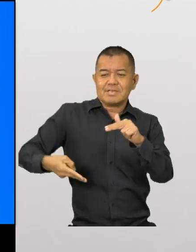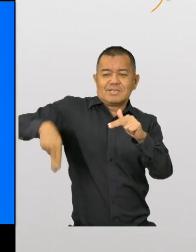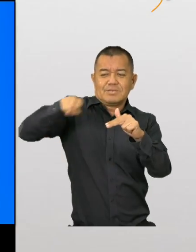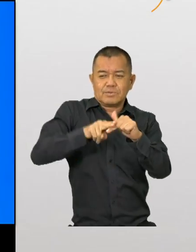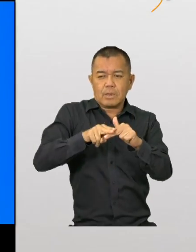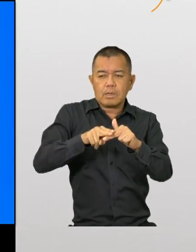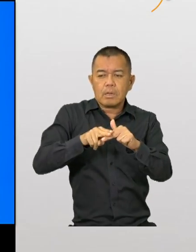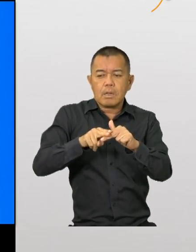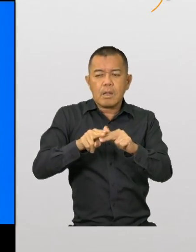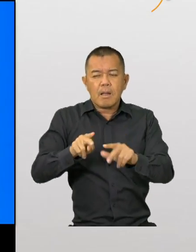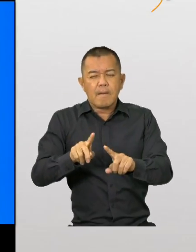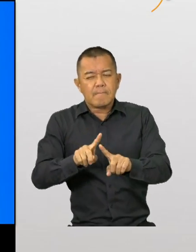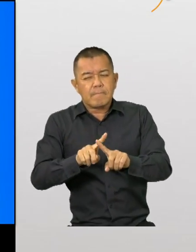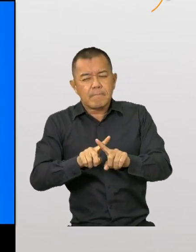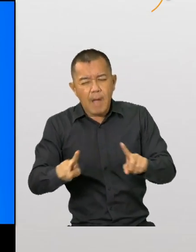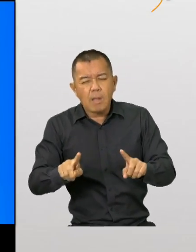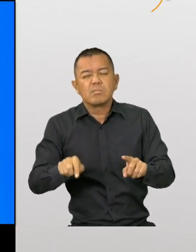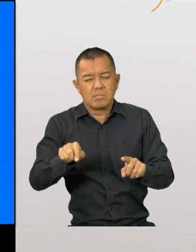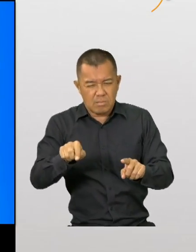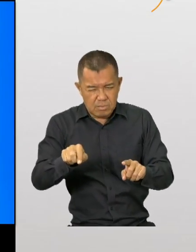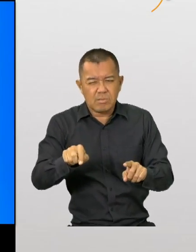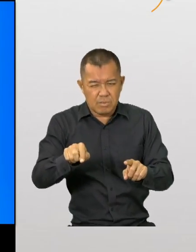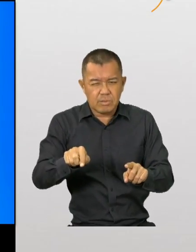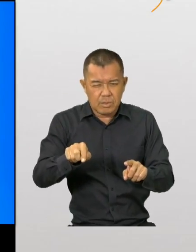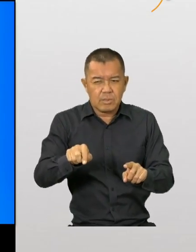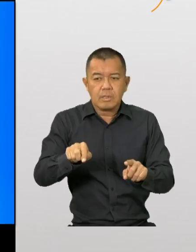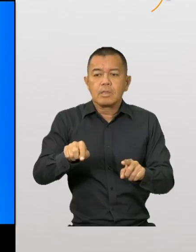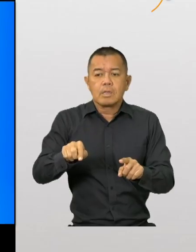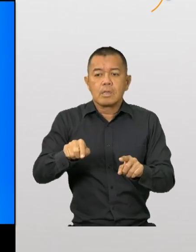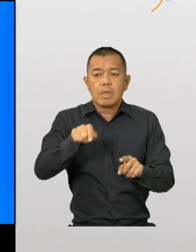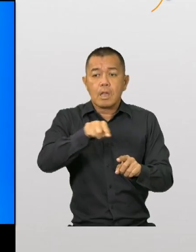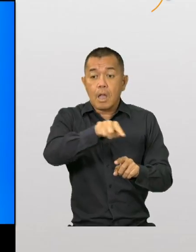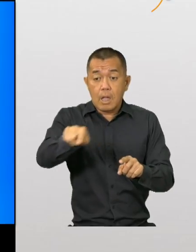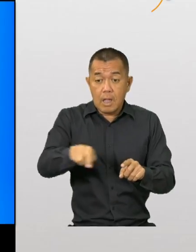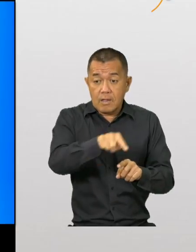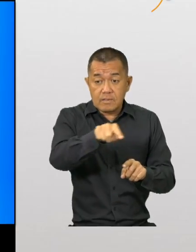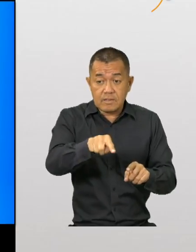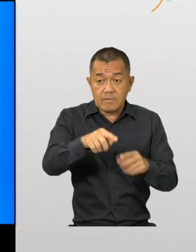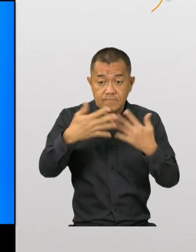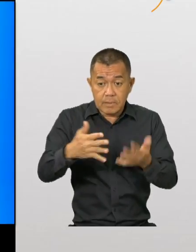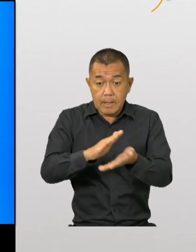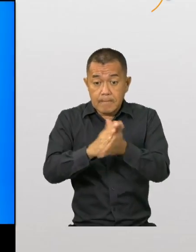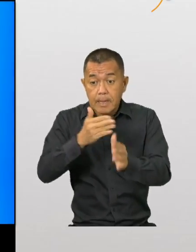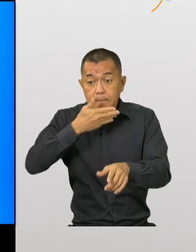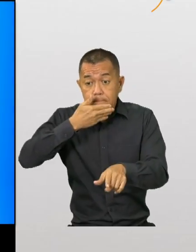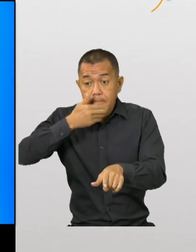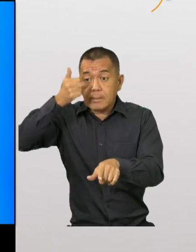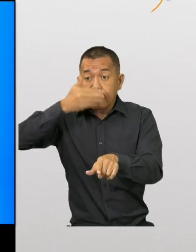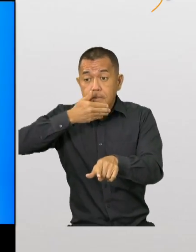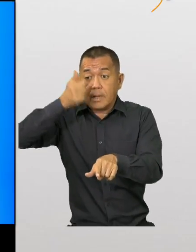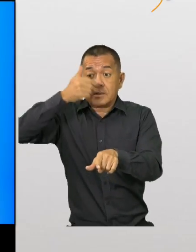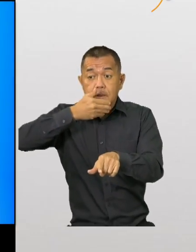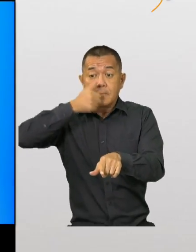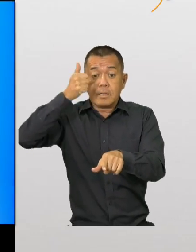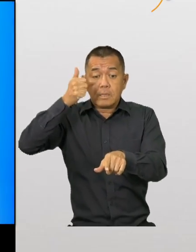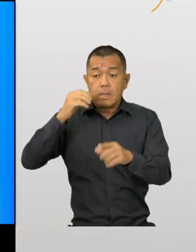did even better. As we improved the education system year by year, more of the younger cohorts earned diplomas and